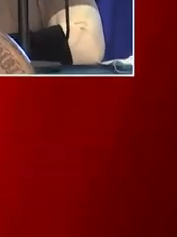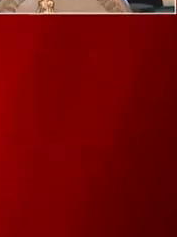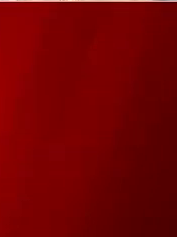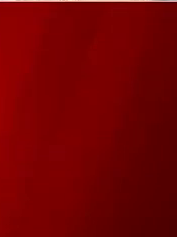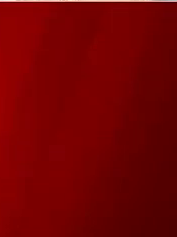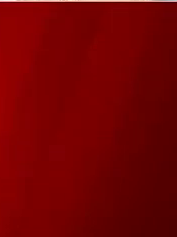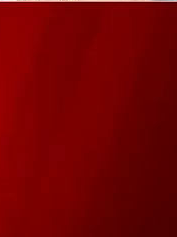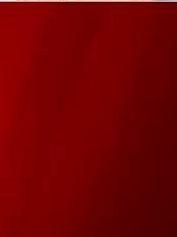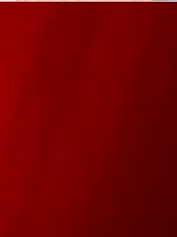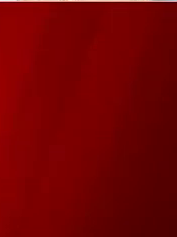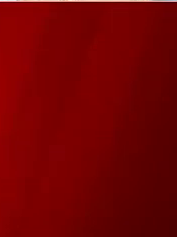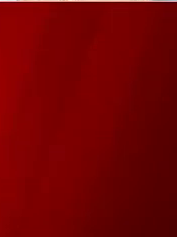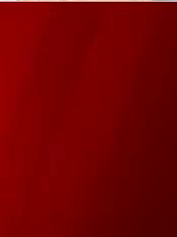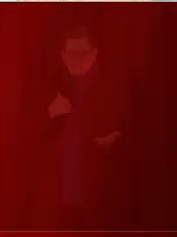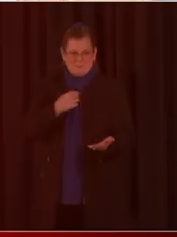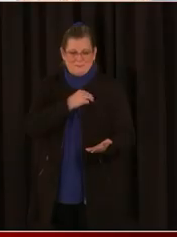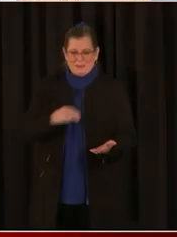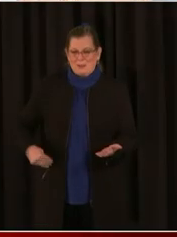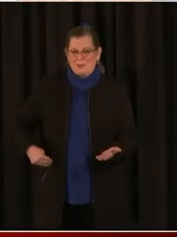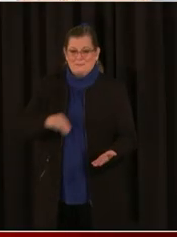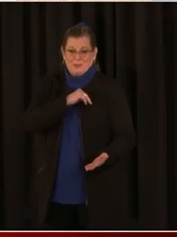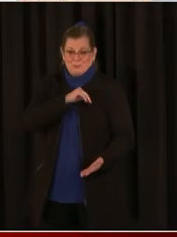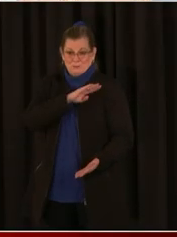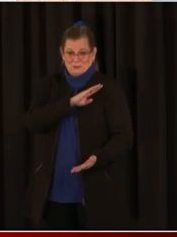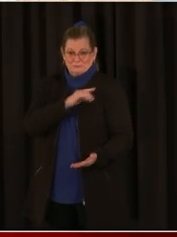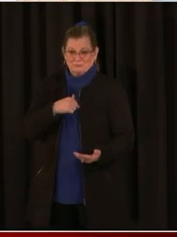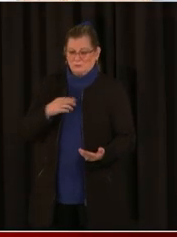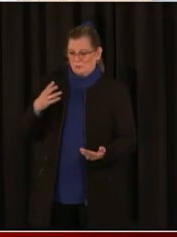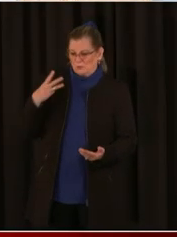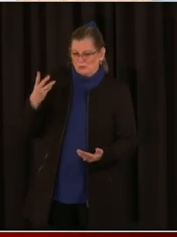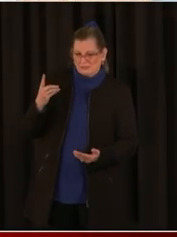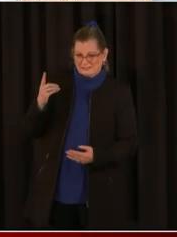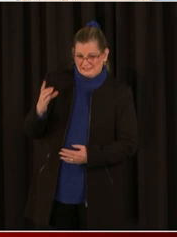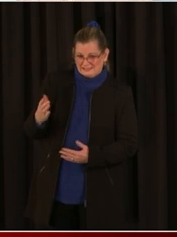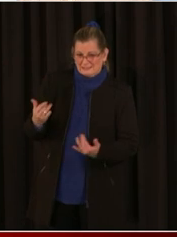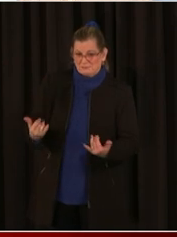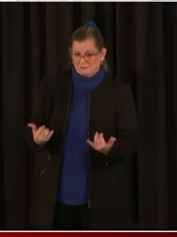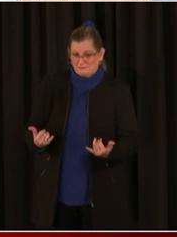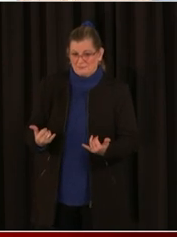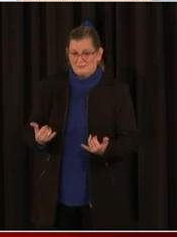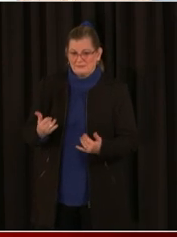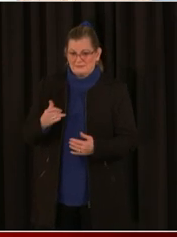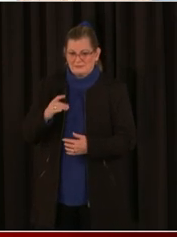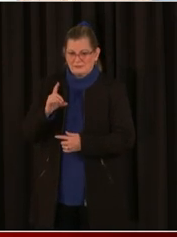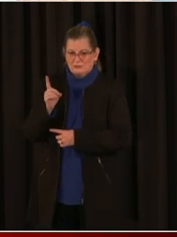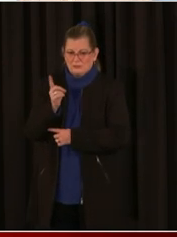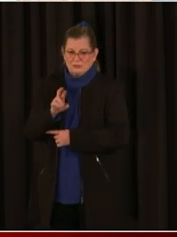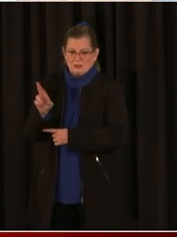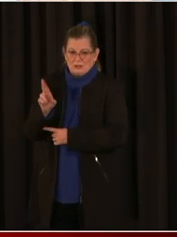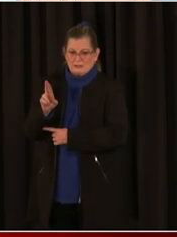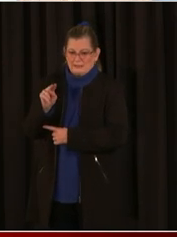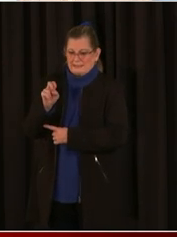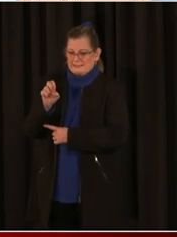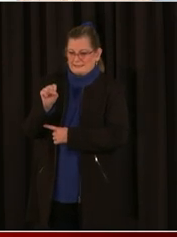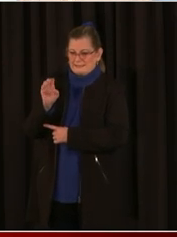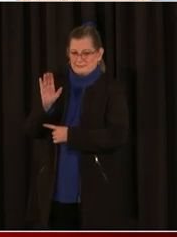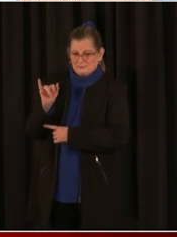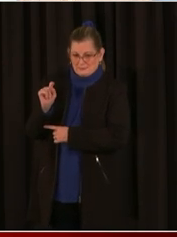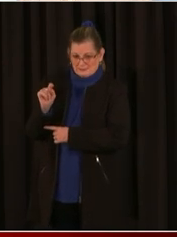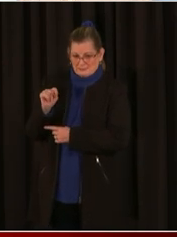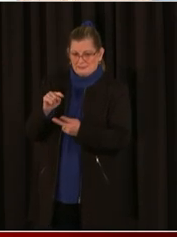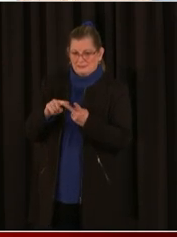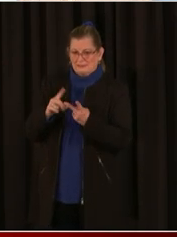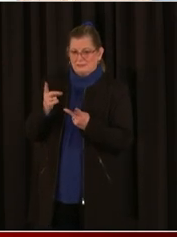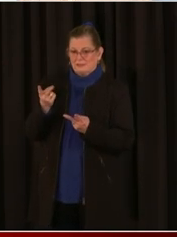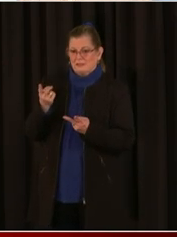Good morning, everyone. I'm Muriel Bowser. I'm the mayor of Washington, D.C. I'm joined today by Dr. LaQuandra Nesbitt and Dr.